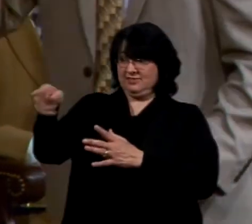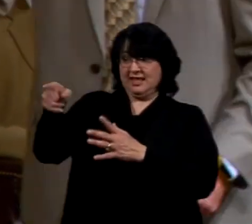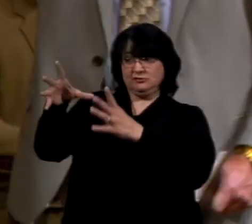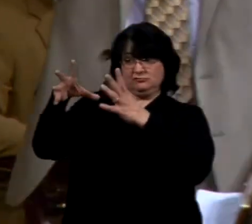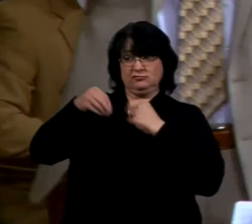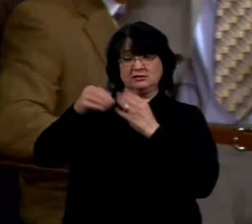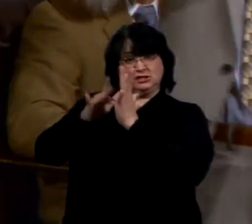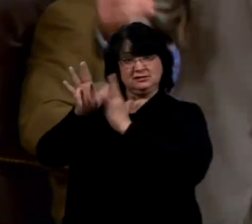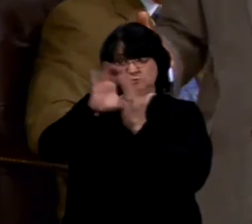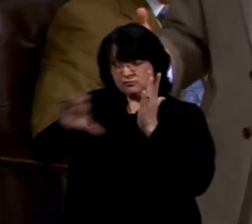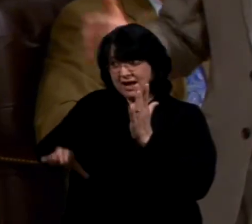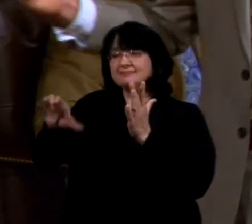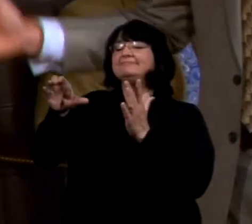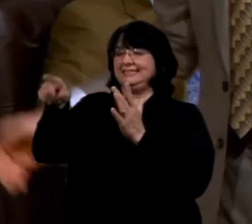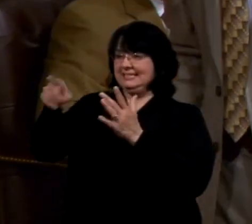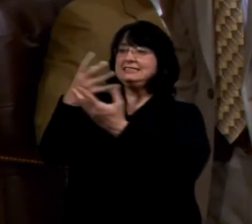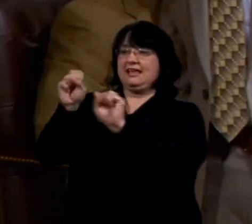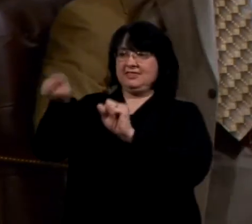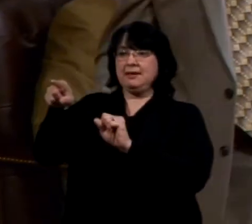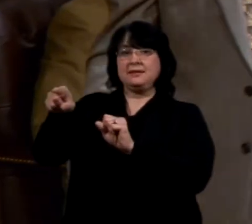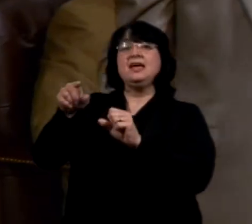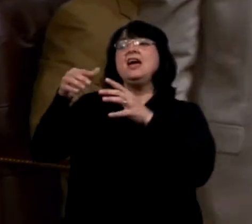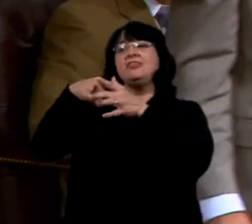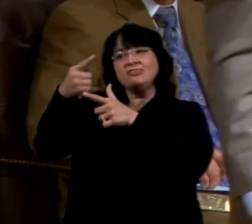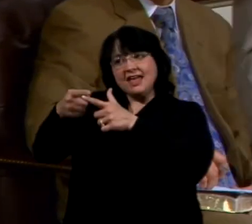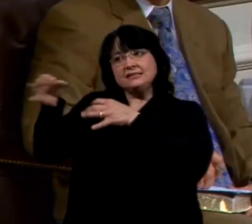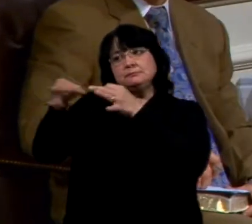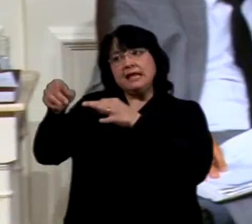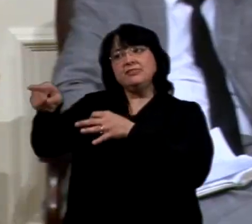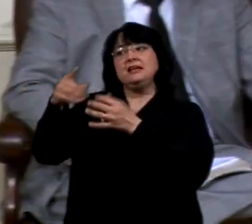joy? After they get saved, then we show them how long they're saved.